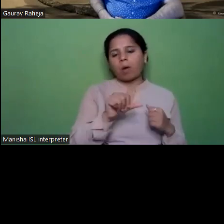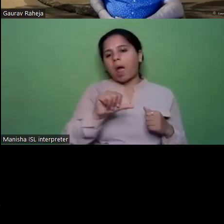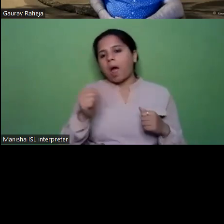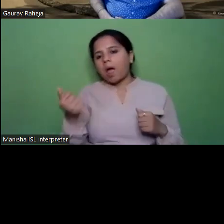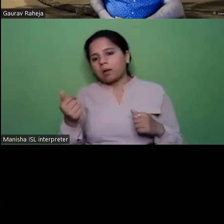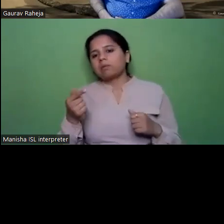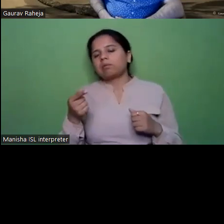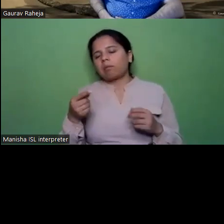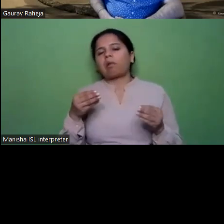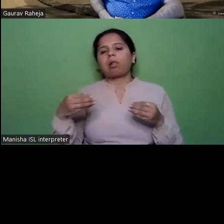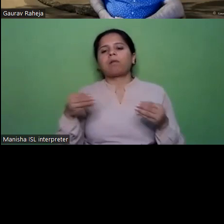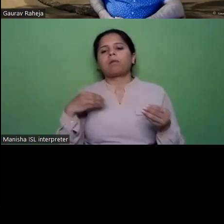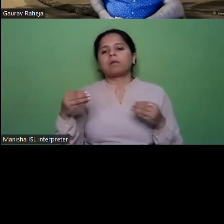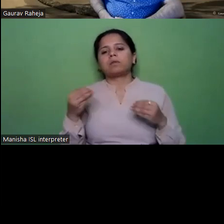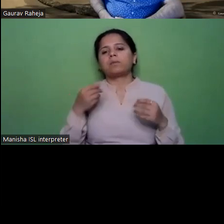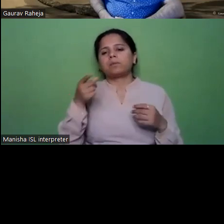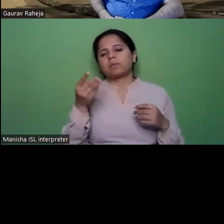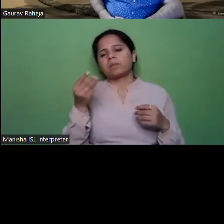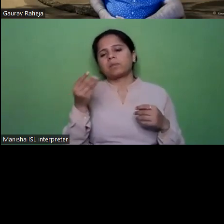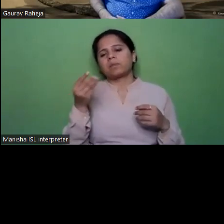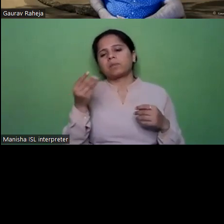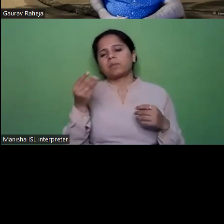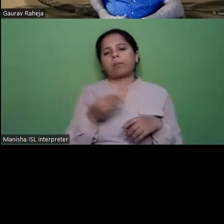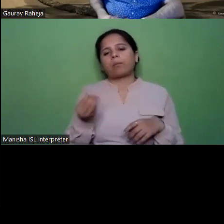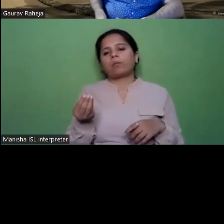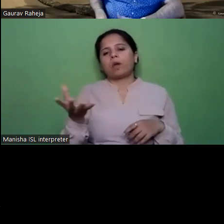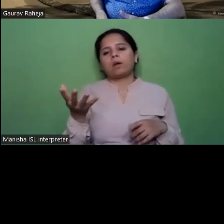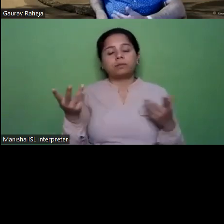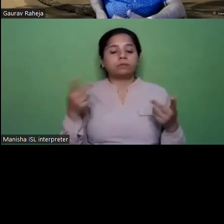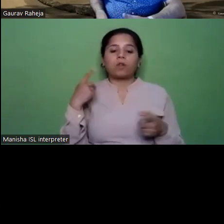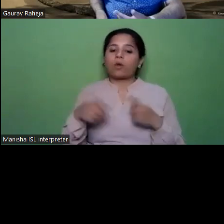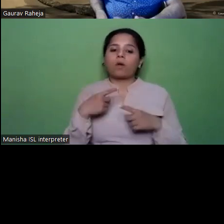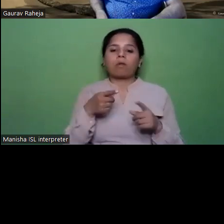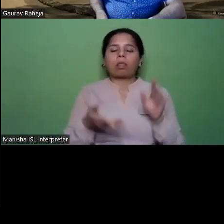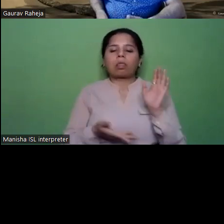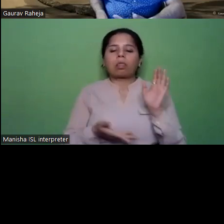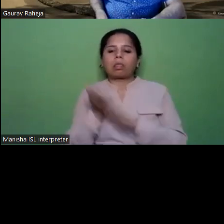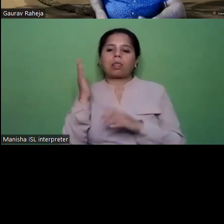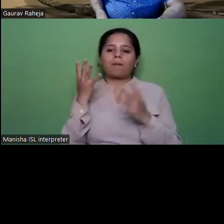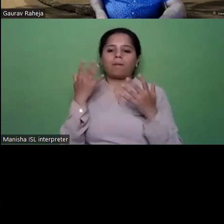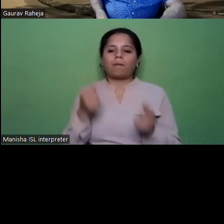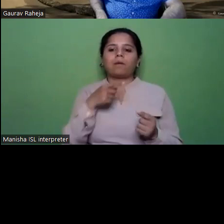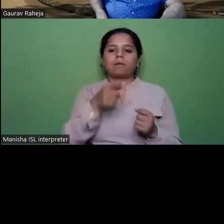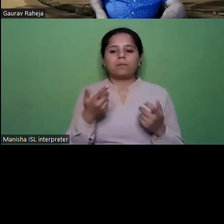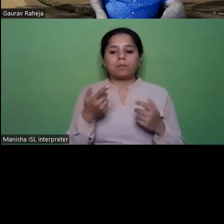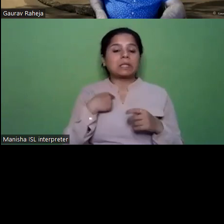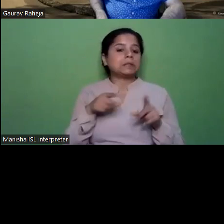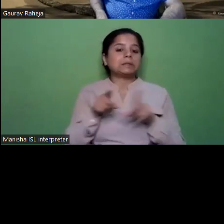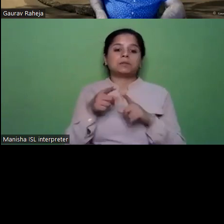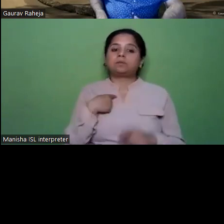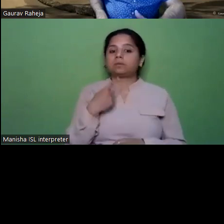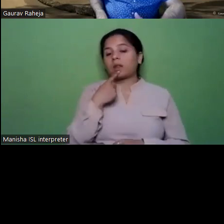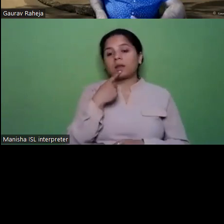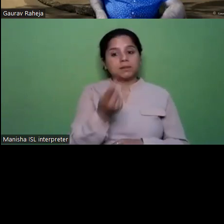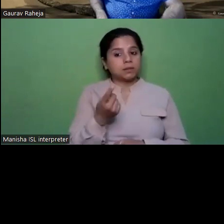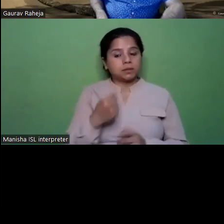the law gives you the loophole, how to escape it. Now, this is where we have to therefore say is